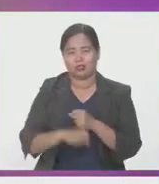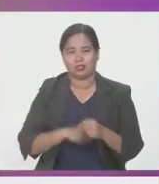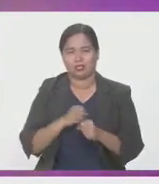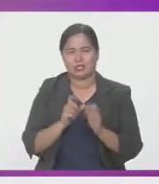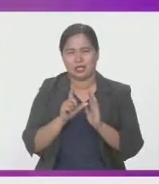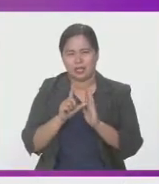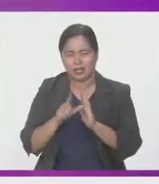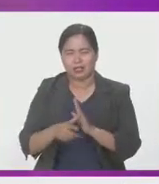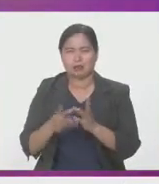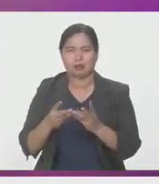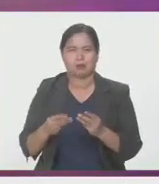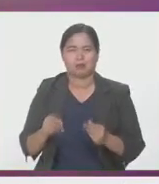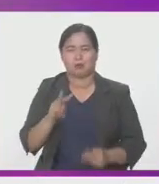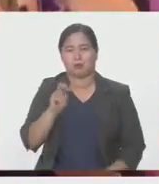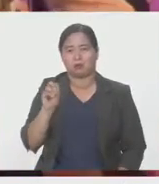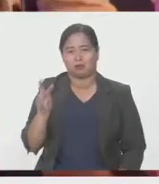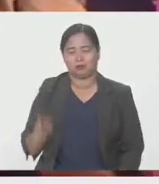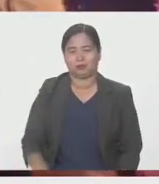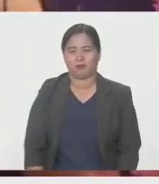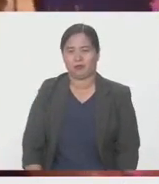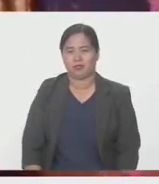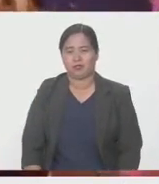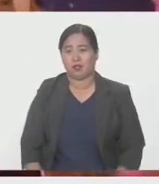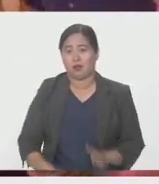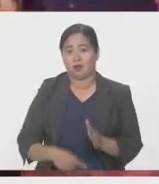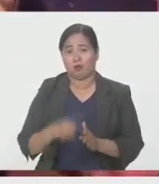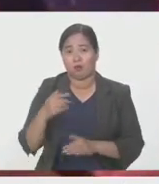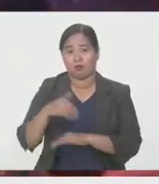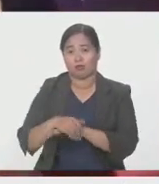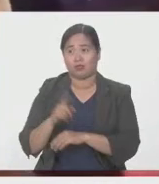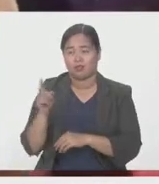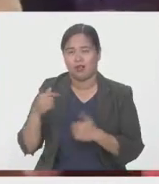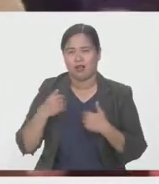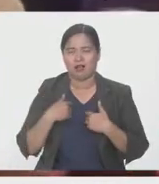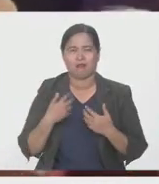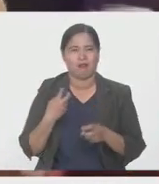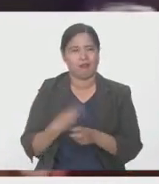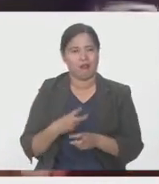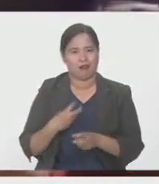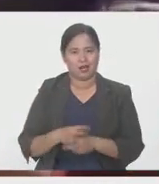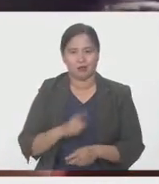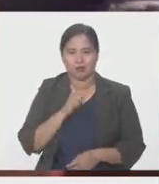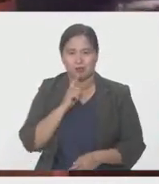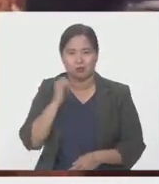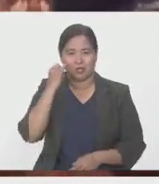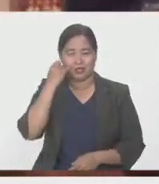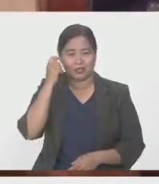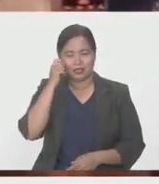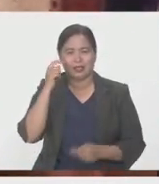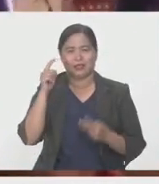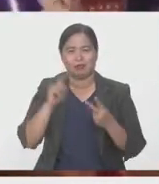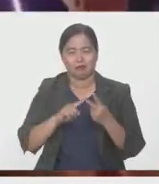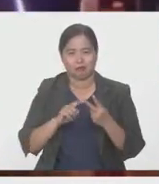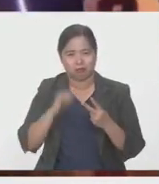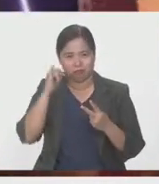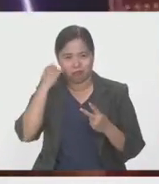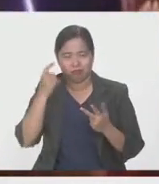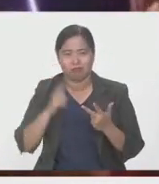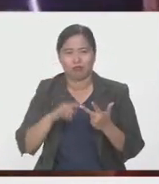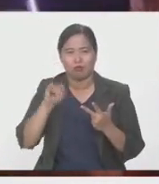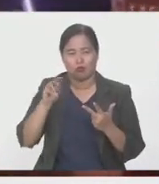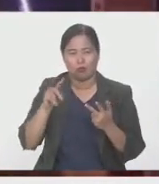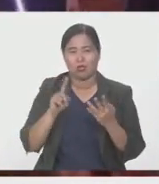hiatus in 2002. The one-night show will be a hard act to follow, seeing that Timberlake, JC Chazay, Joey Fatone,